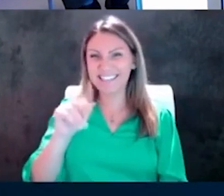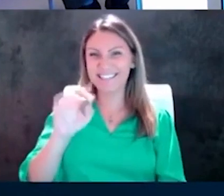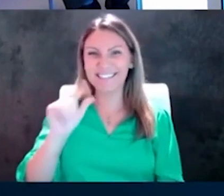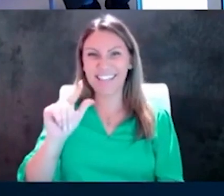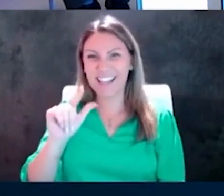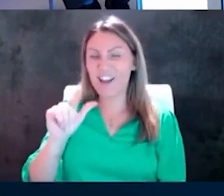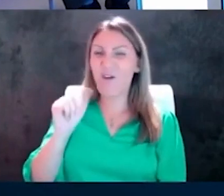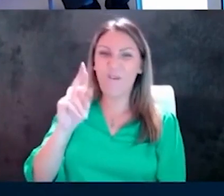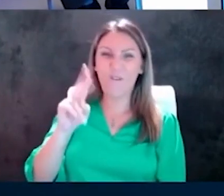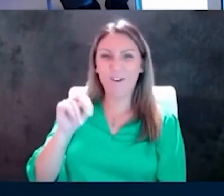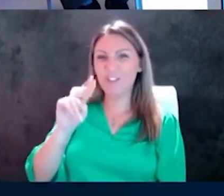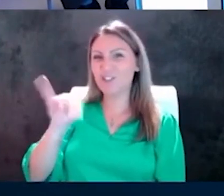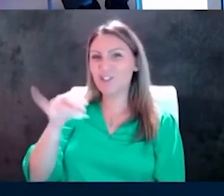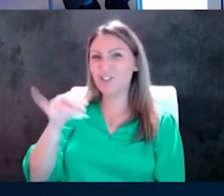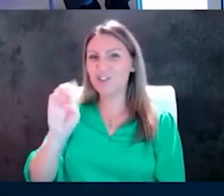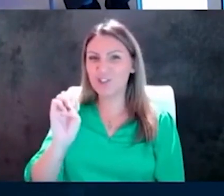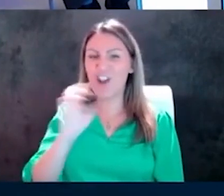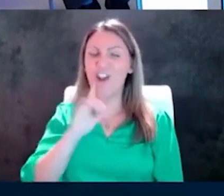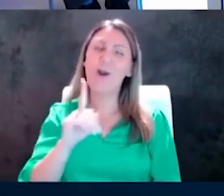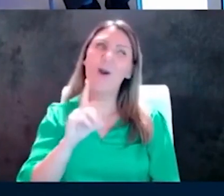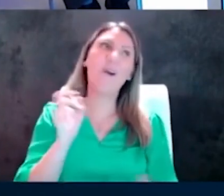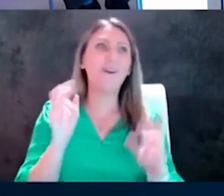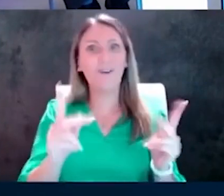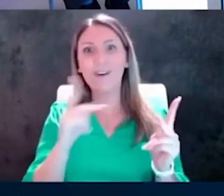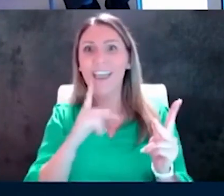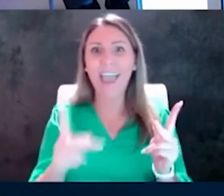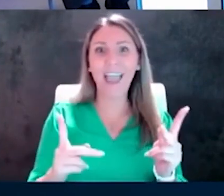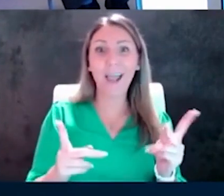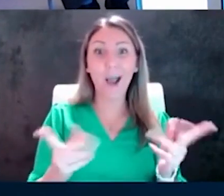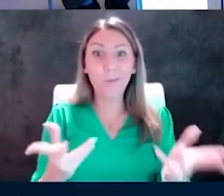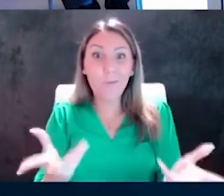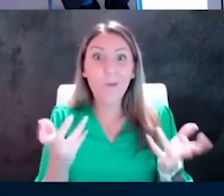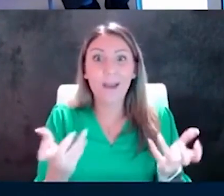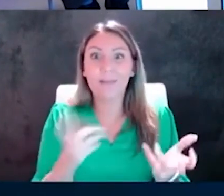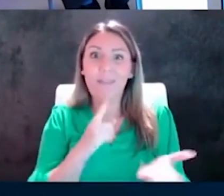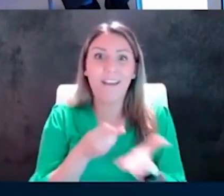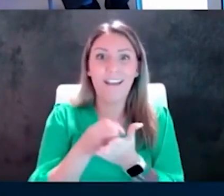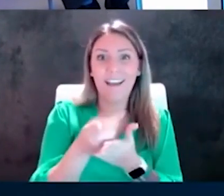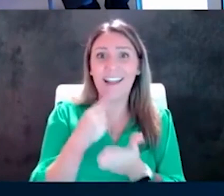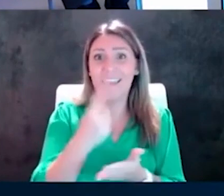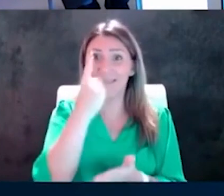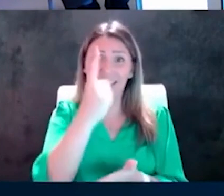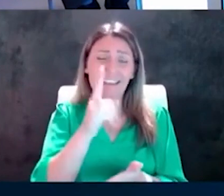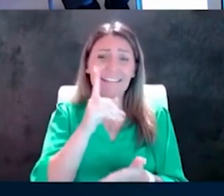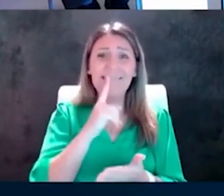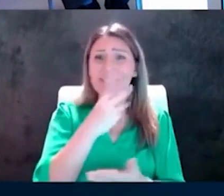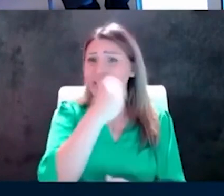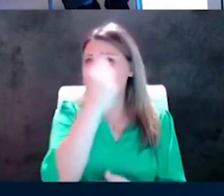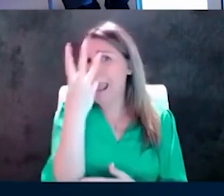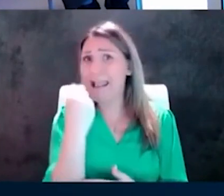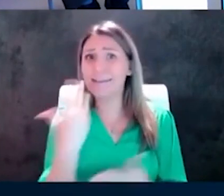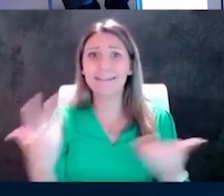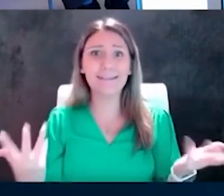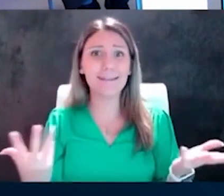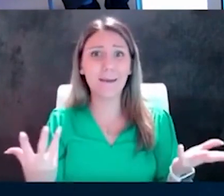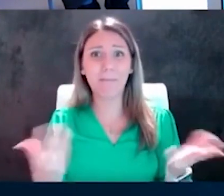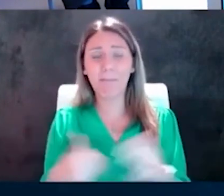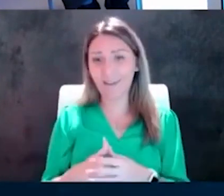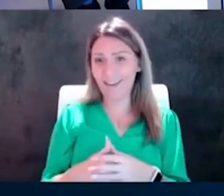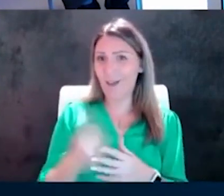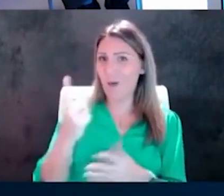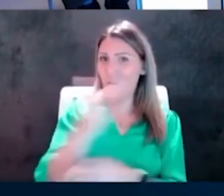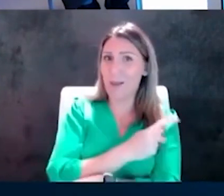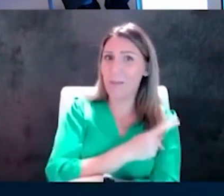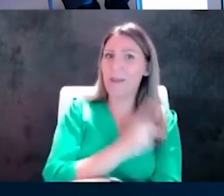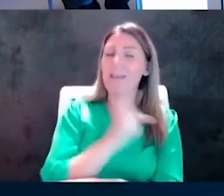I'll let you get by with it. I'm just keeping it real, but I think he's handsome. Okay, listen. One of my patients wrote a story about me, and she